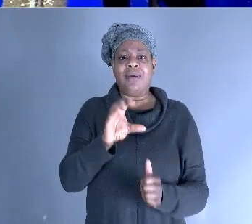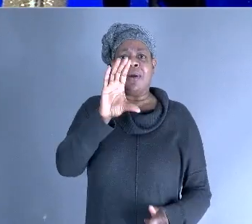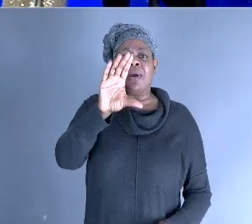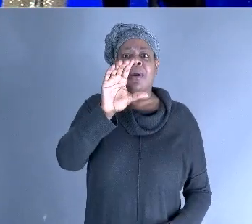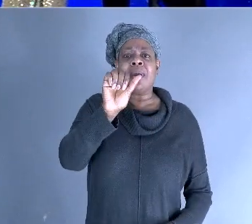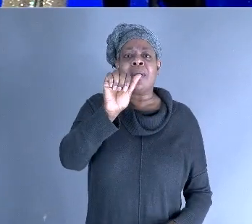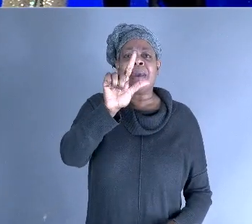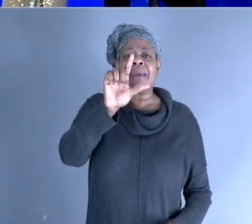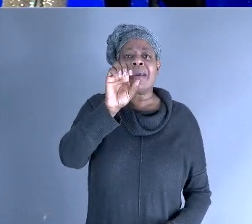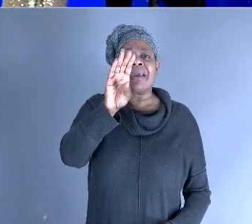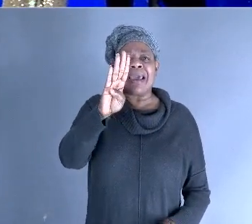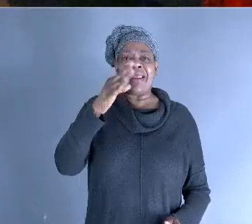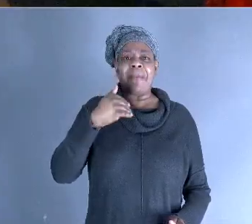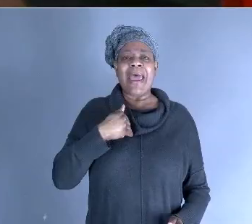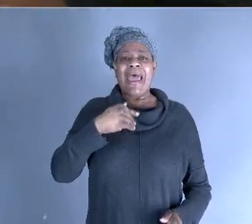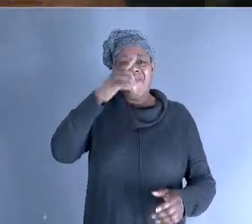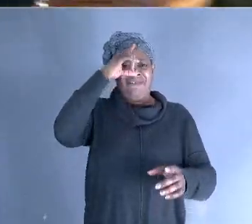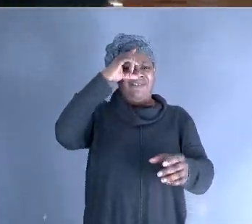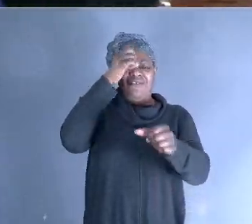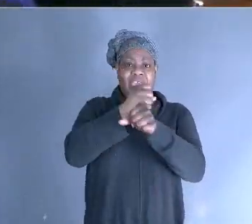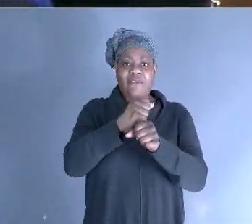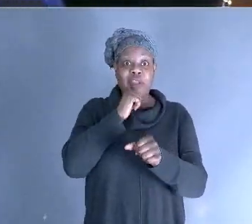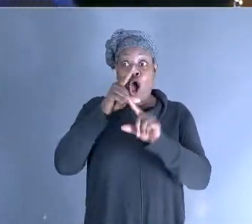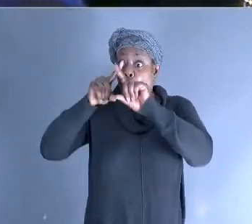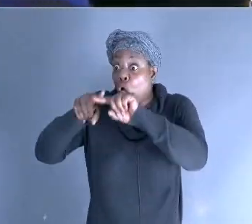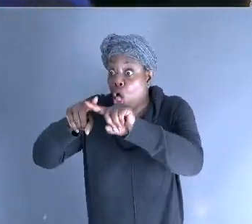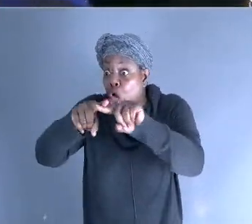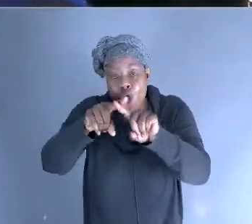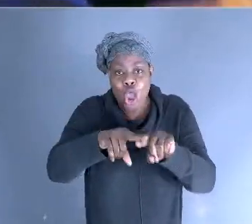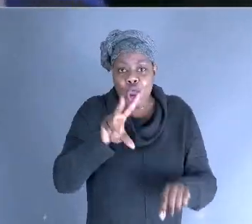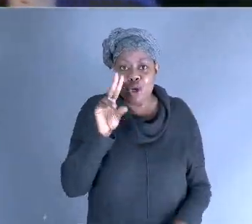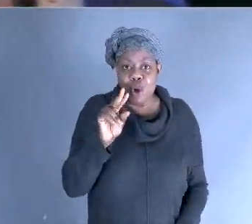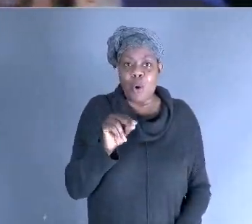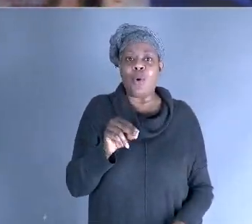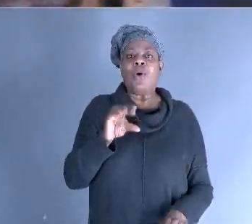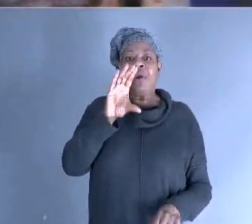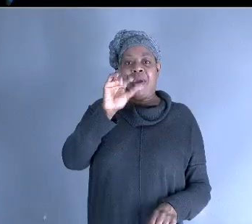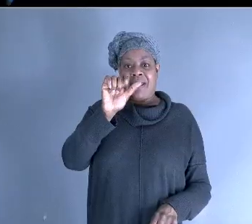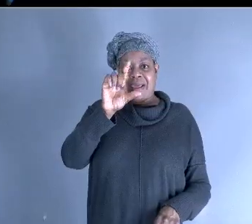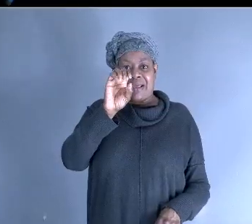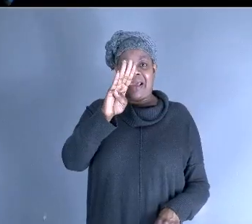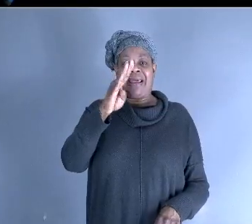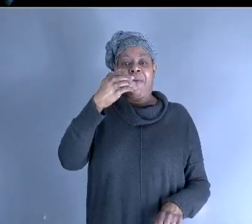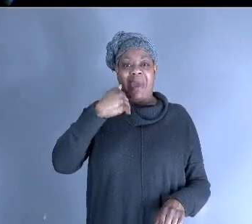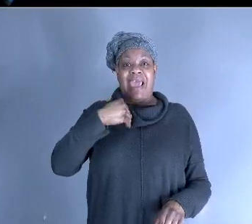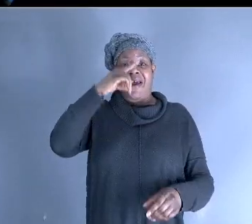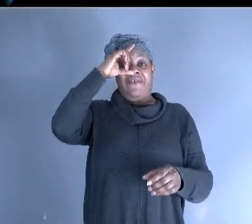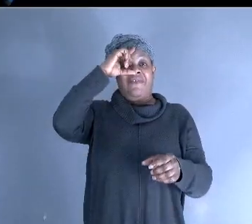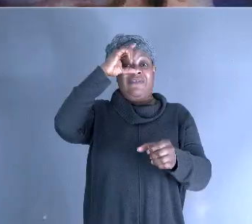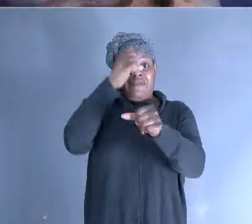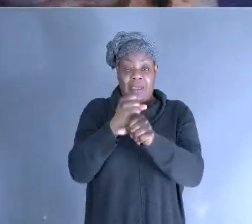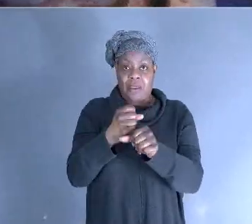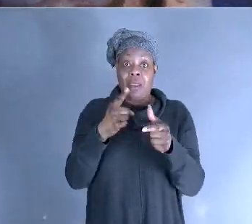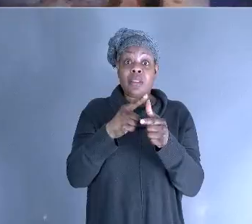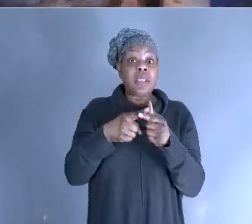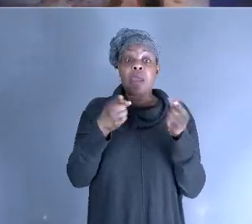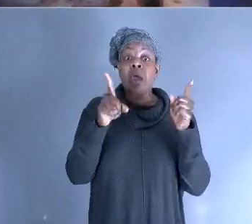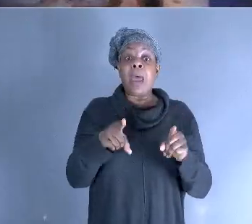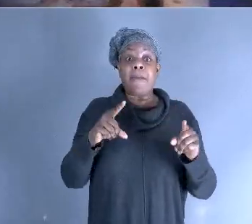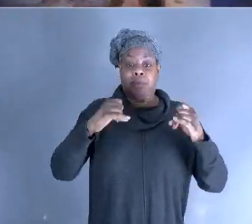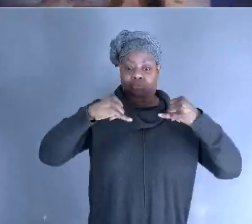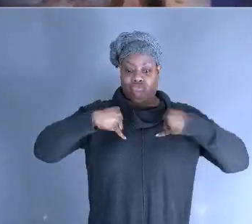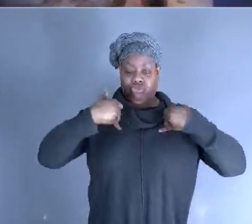see? Aren't you glad that Joshua then stood up and agreed with Caleb and said, you know what, I've heard